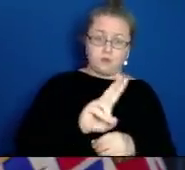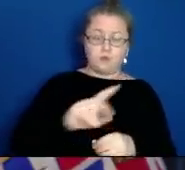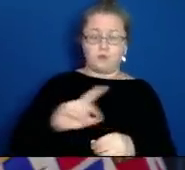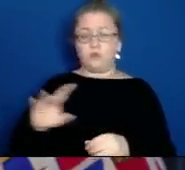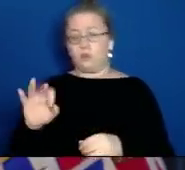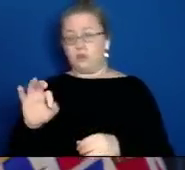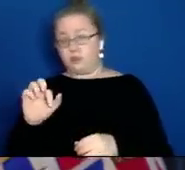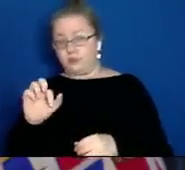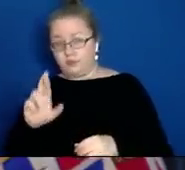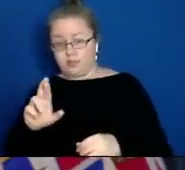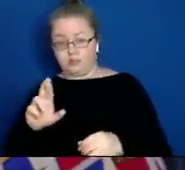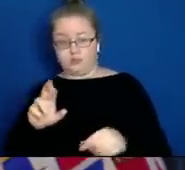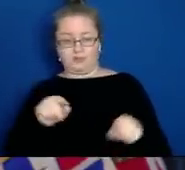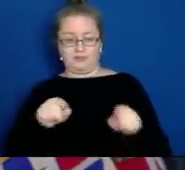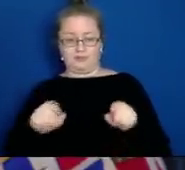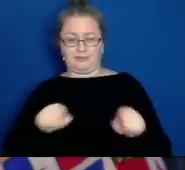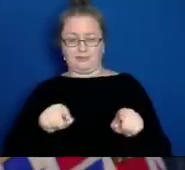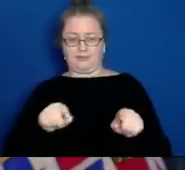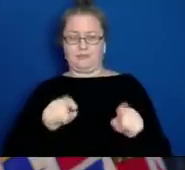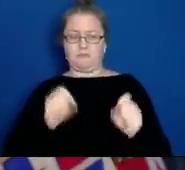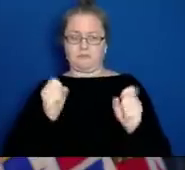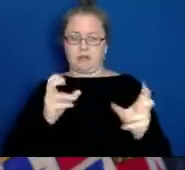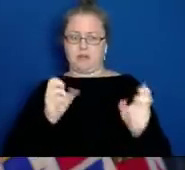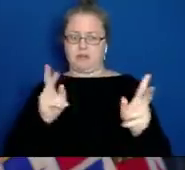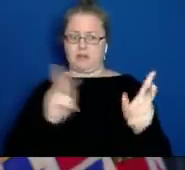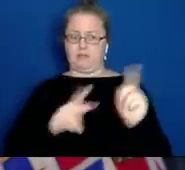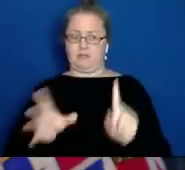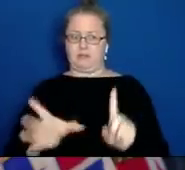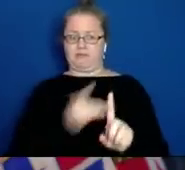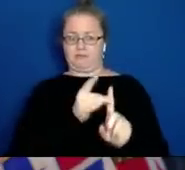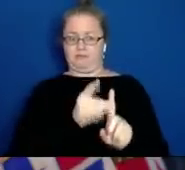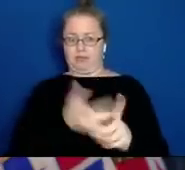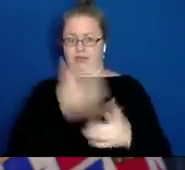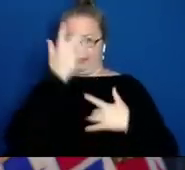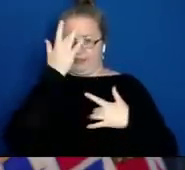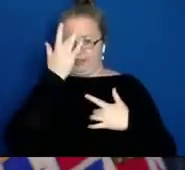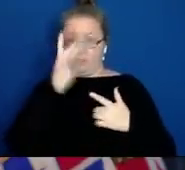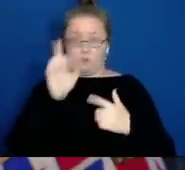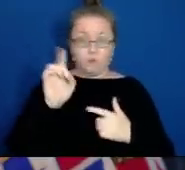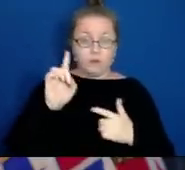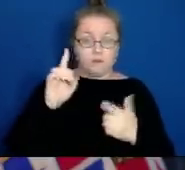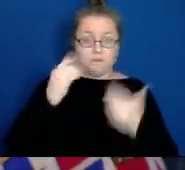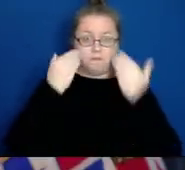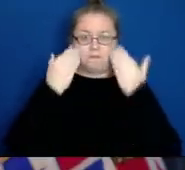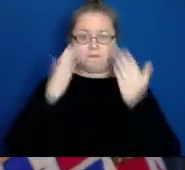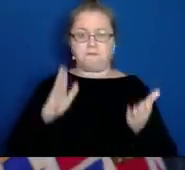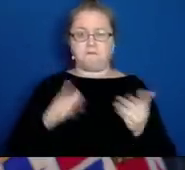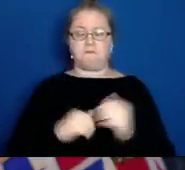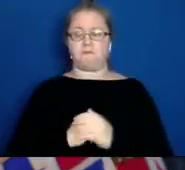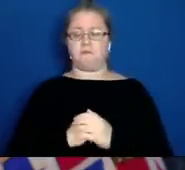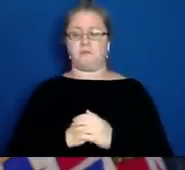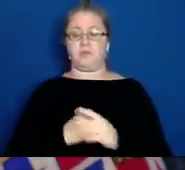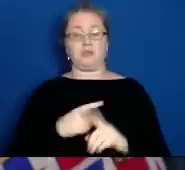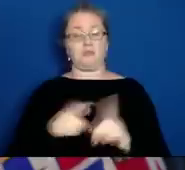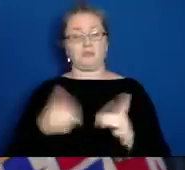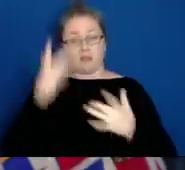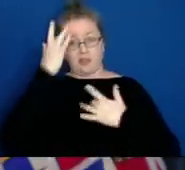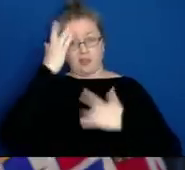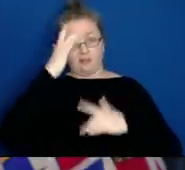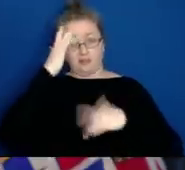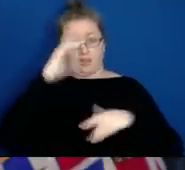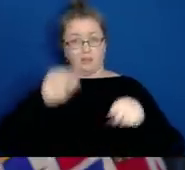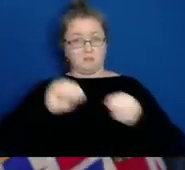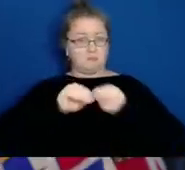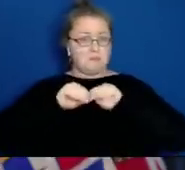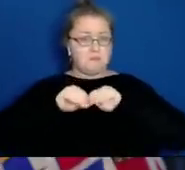there are things that we are learning about this virus, that it can spread more easily, that people's trajectories of how they